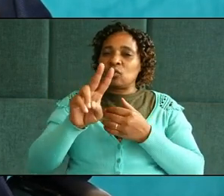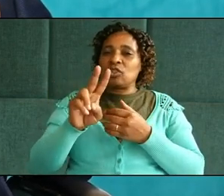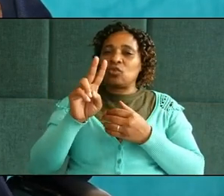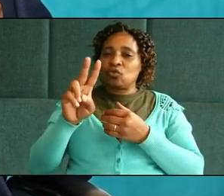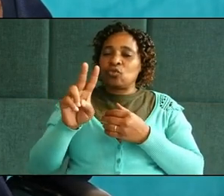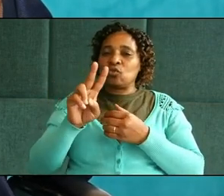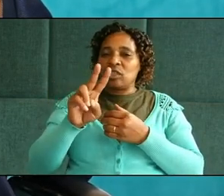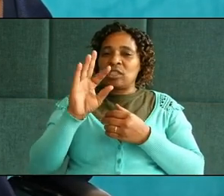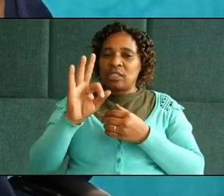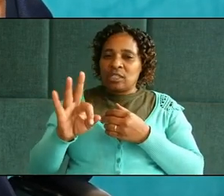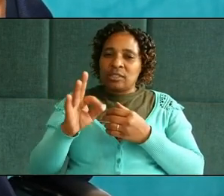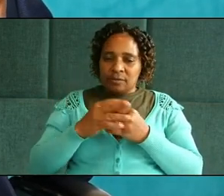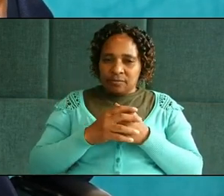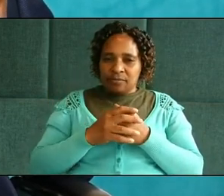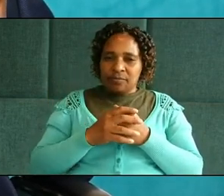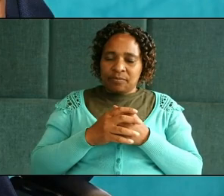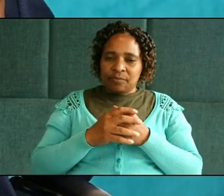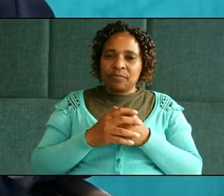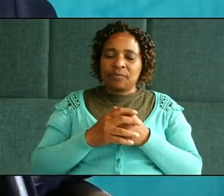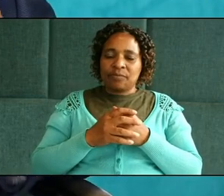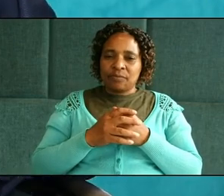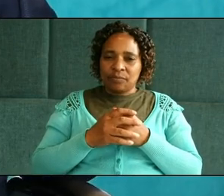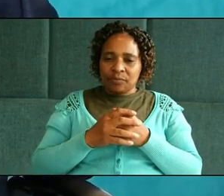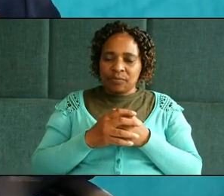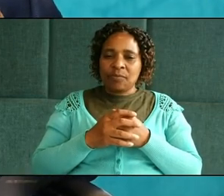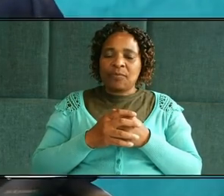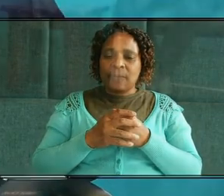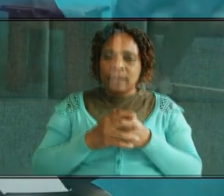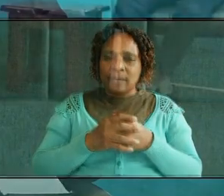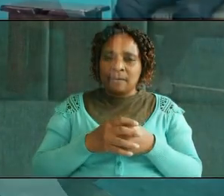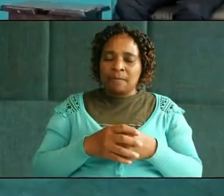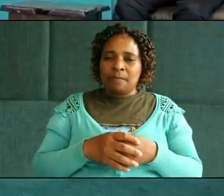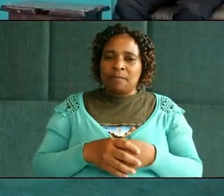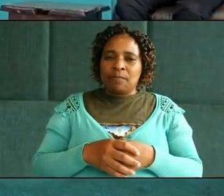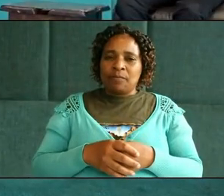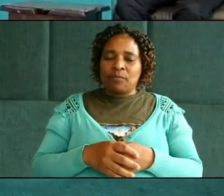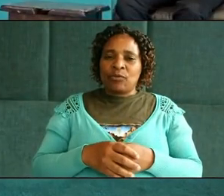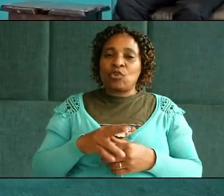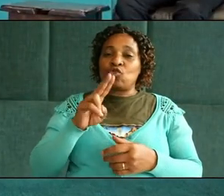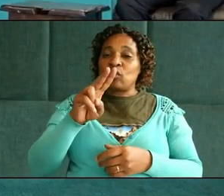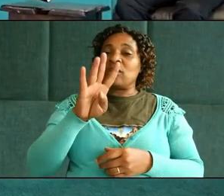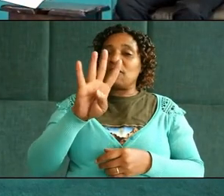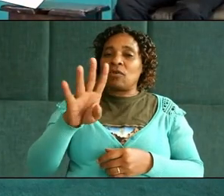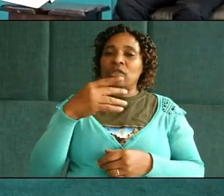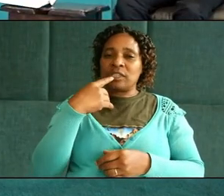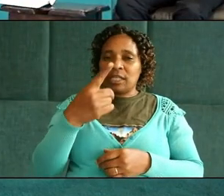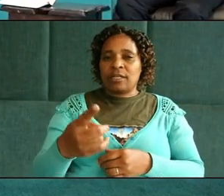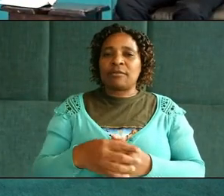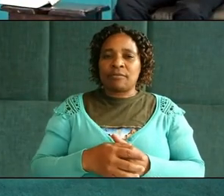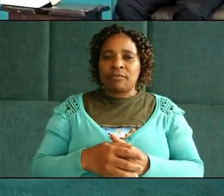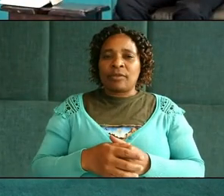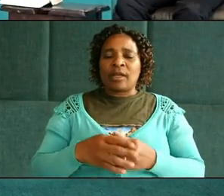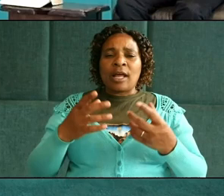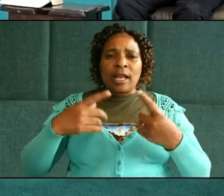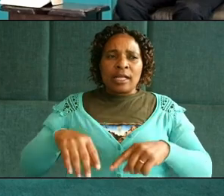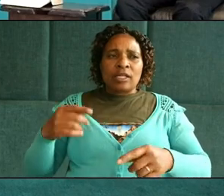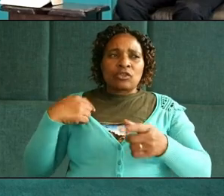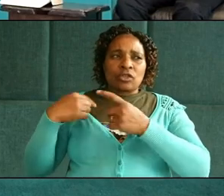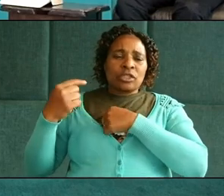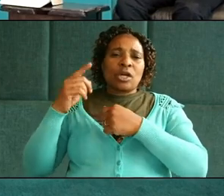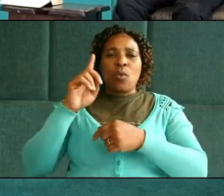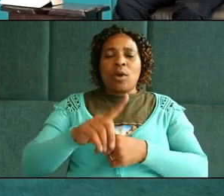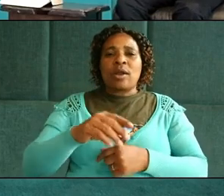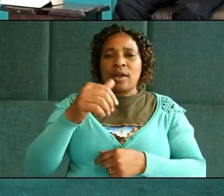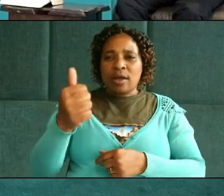and 24, or just 22 and 24? Just 22 and 24. 24 says, and let us consider one